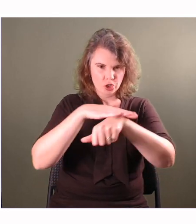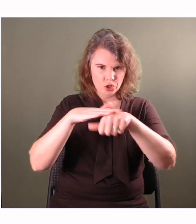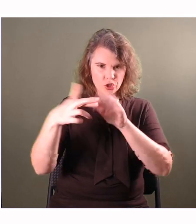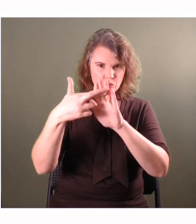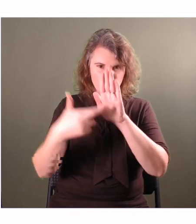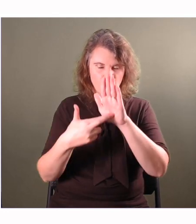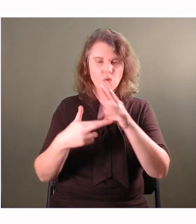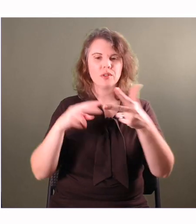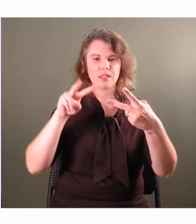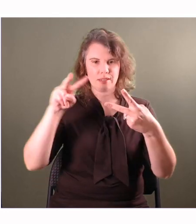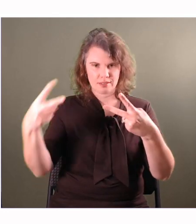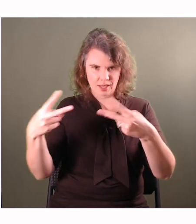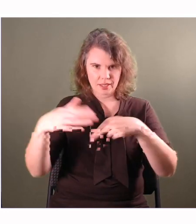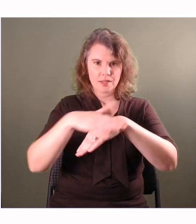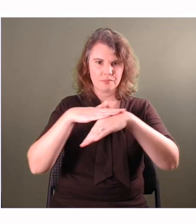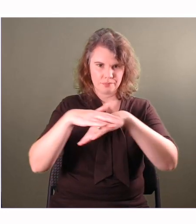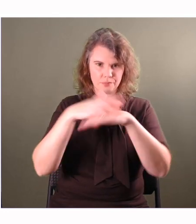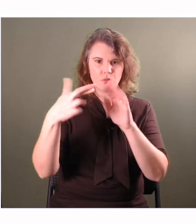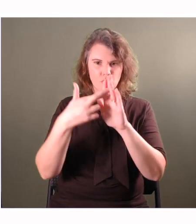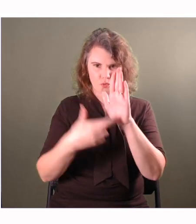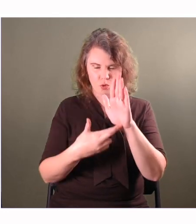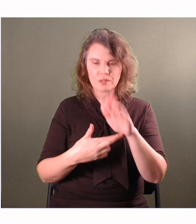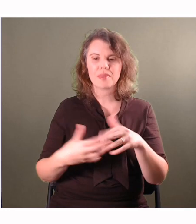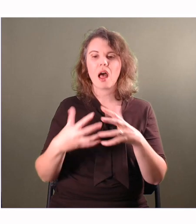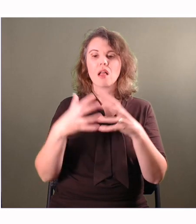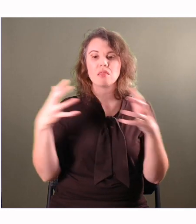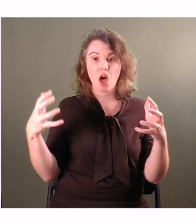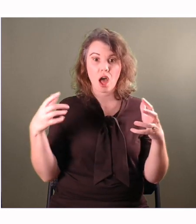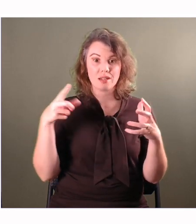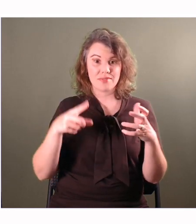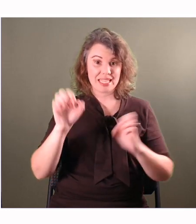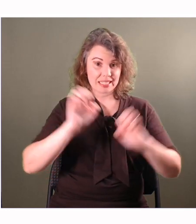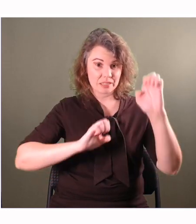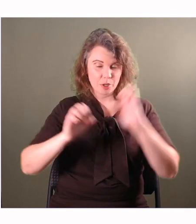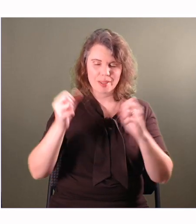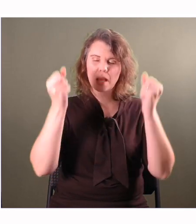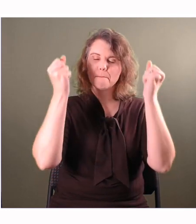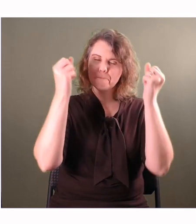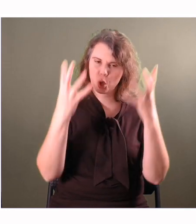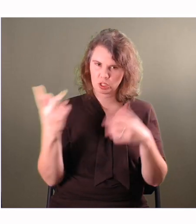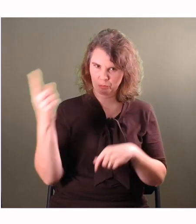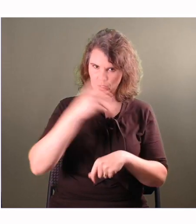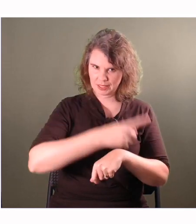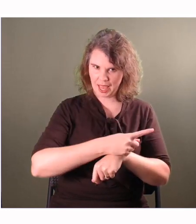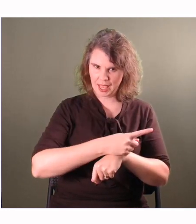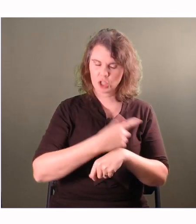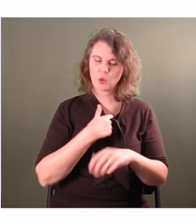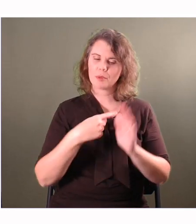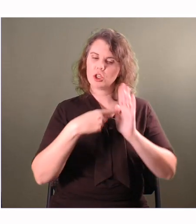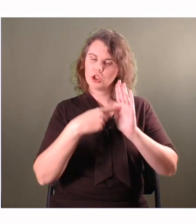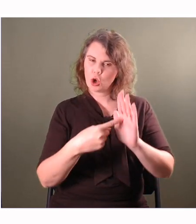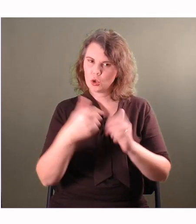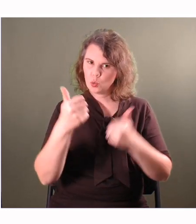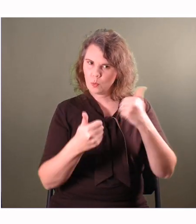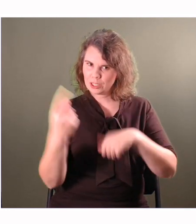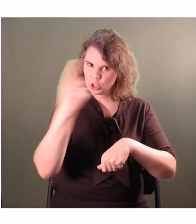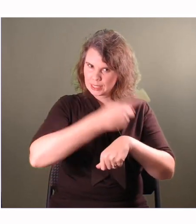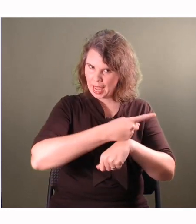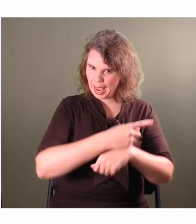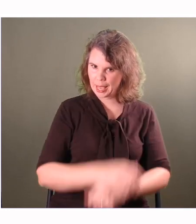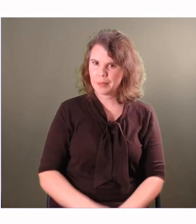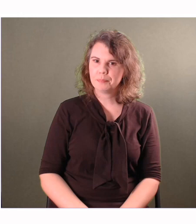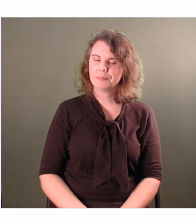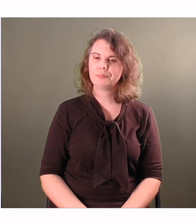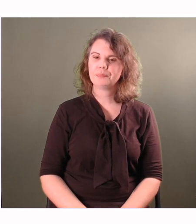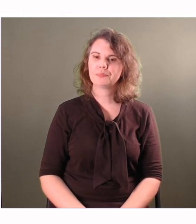first-order rules. So I'm going to plot, a lot of these experiments are multiple-day experiments, so I'm going to break down the data depending on what day